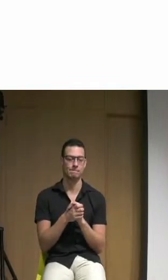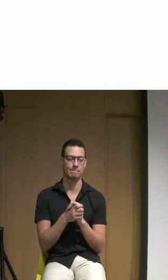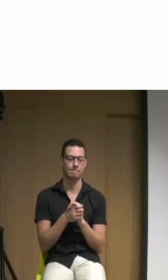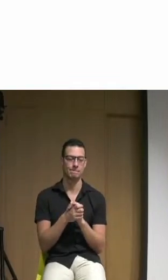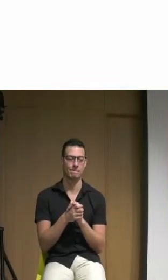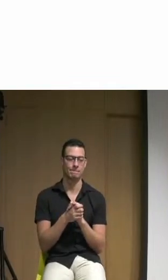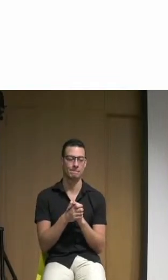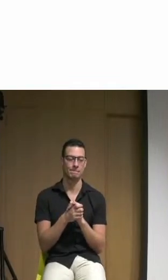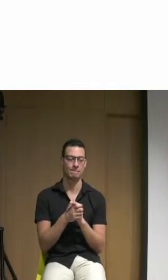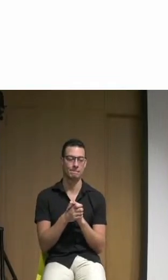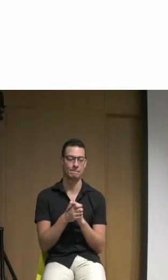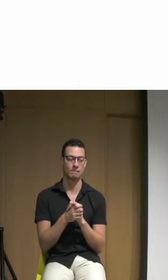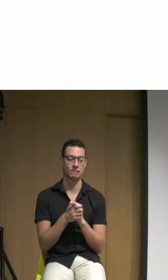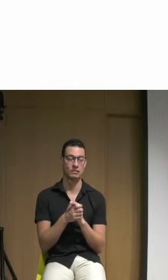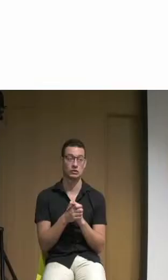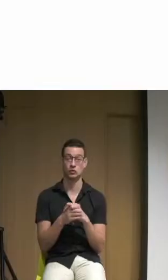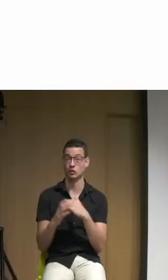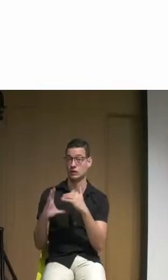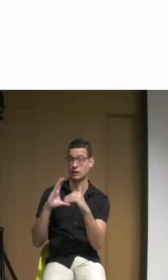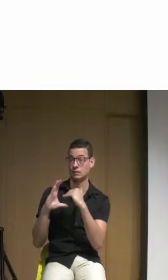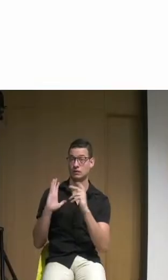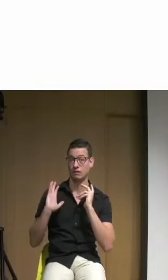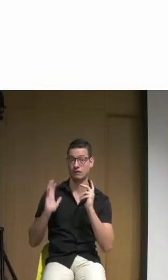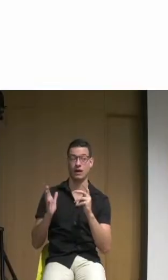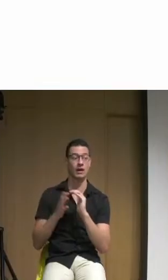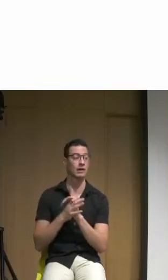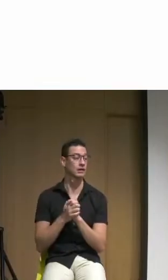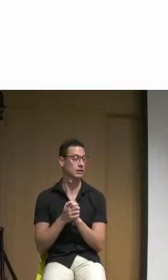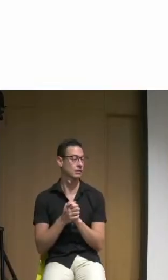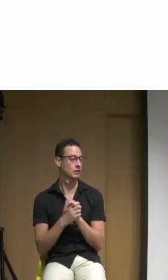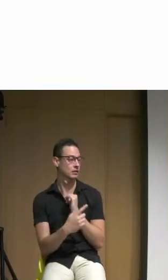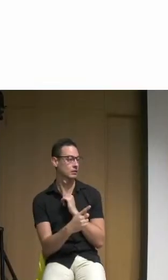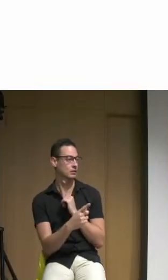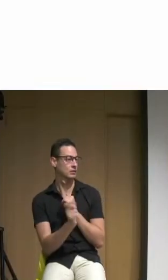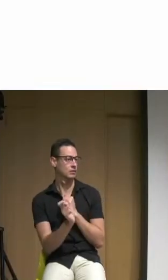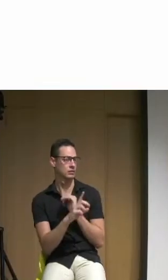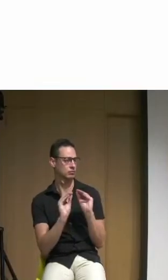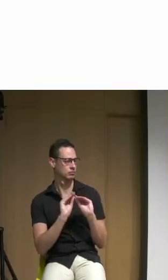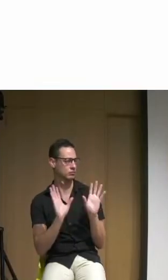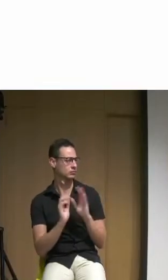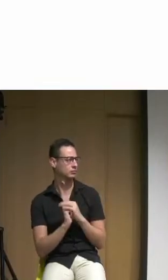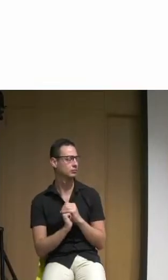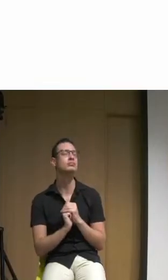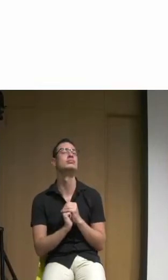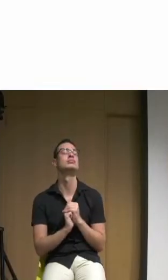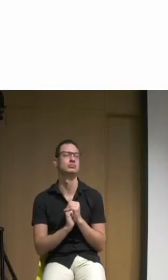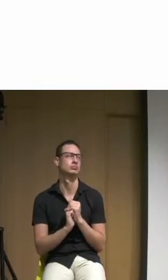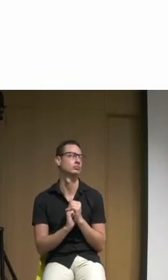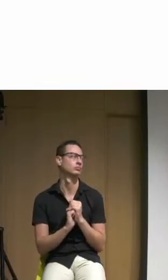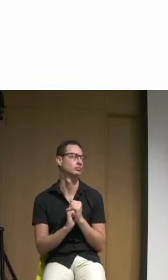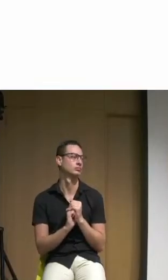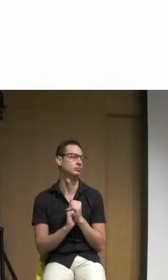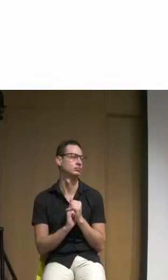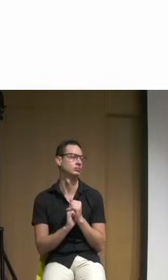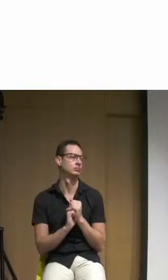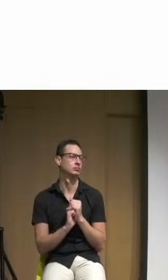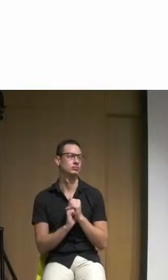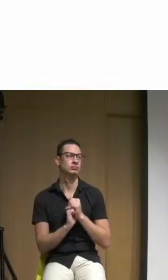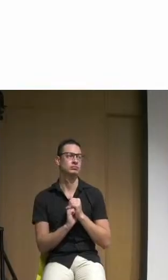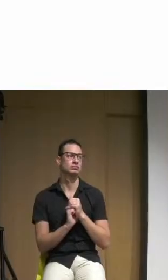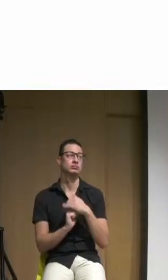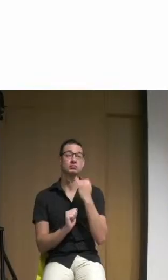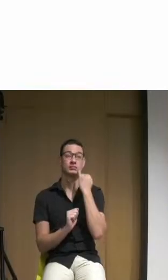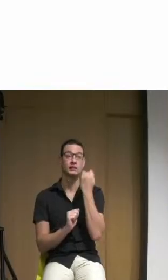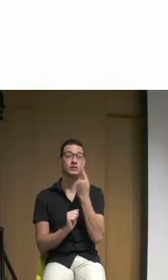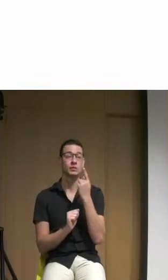reports. So emails are fine to. Sure. Okay. I do have to have a clarifying question. If someone is raising a